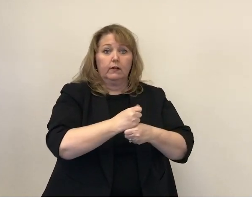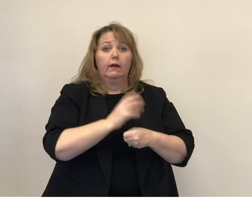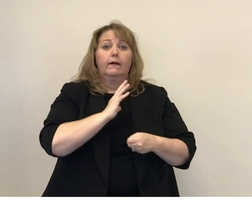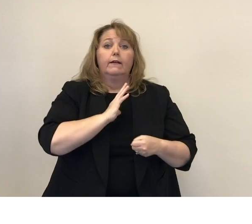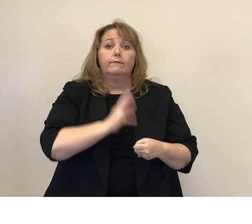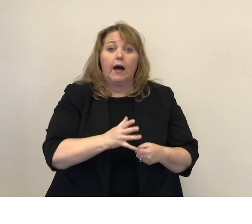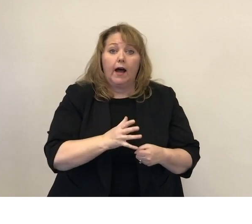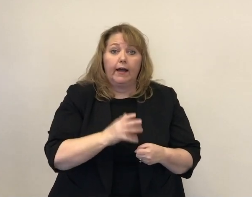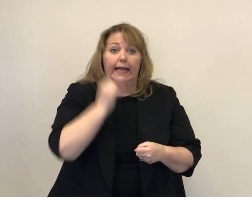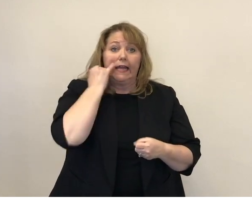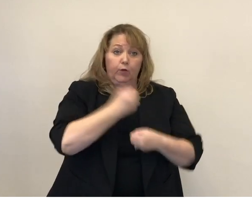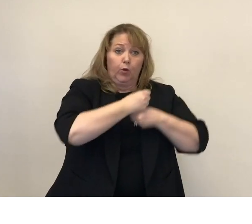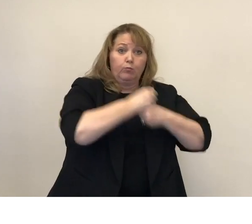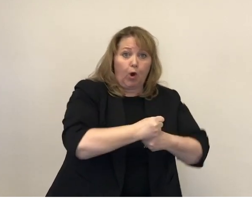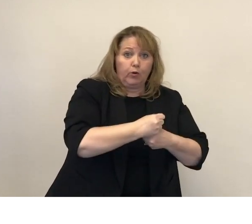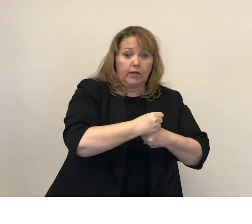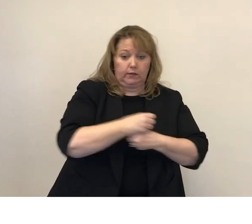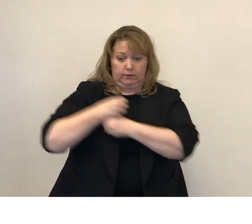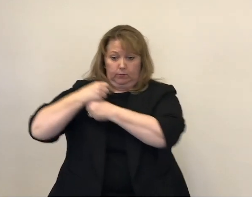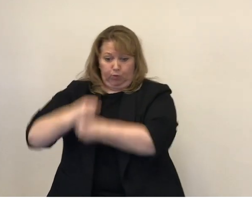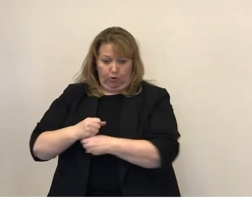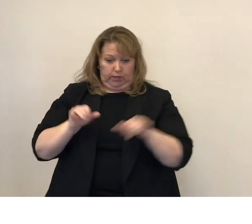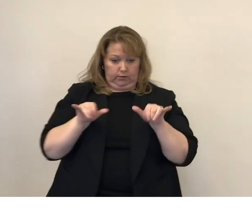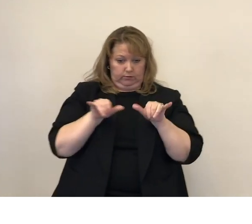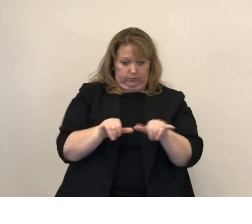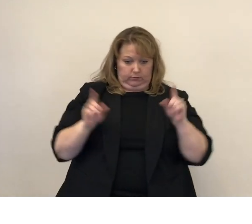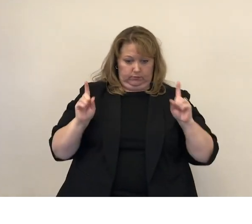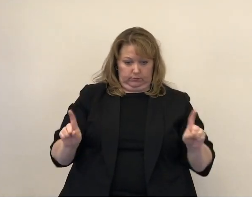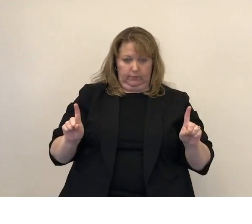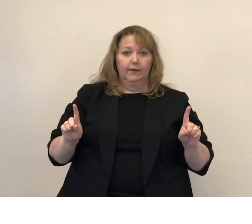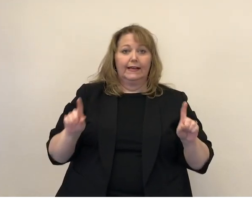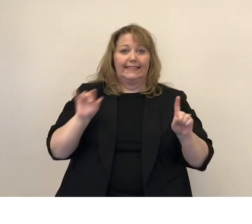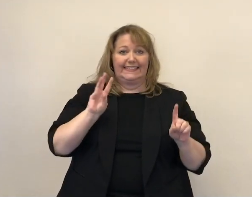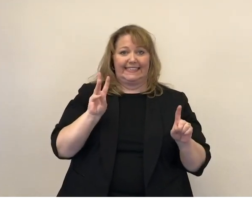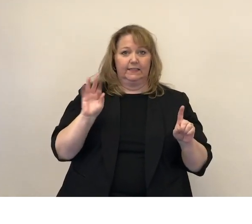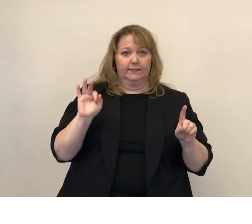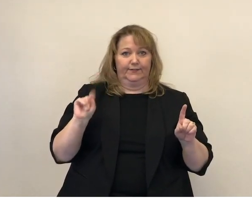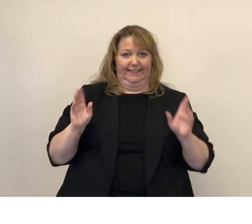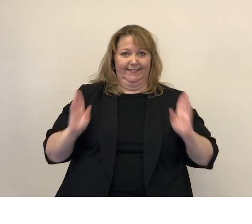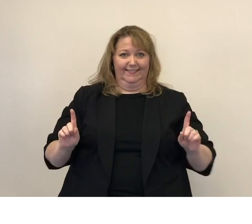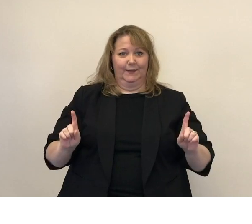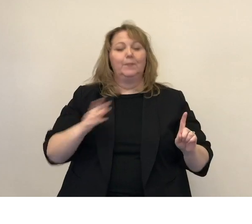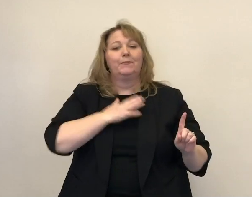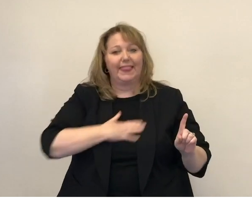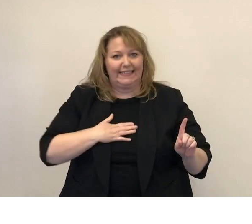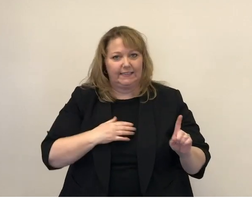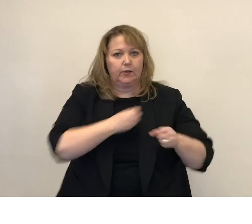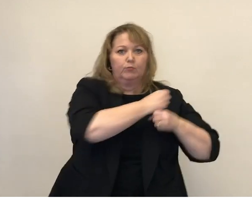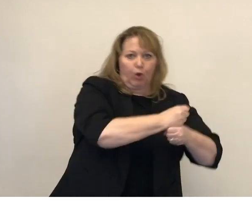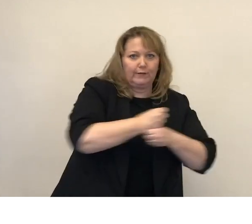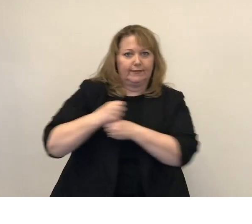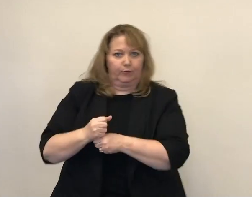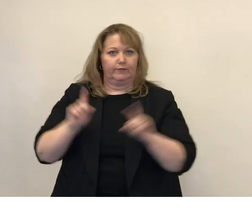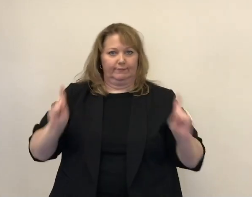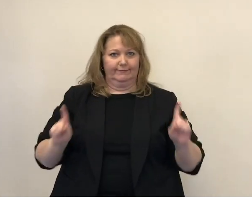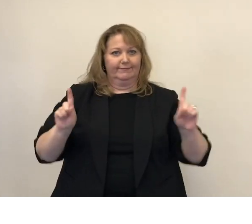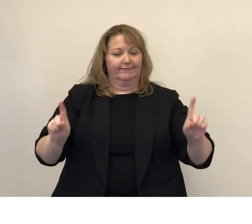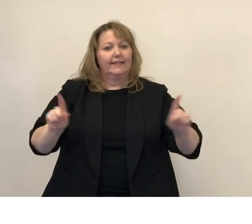distancing when they do their protests and keep us safe. Thank you, Joe. We'll go to another question in the room here in Carson City now. Thank